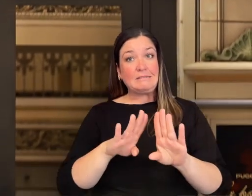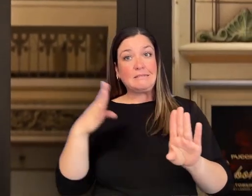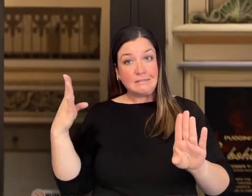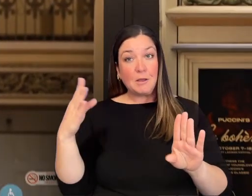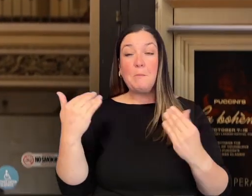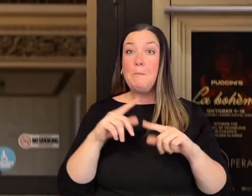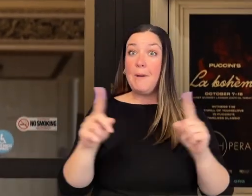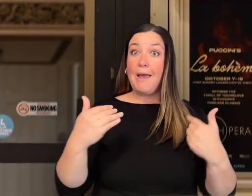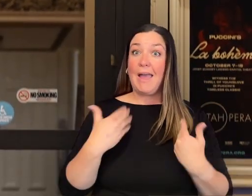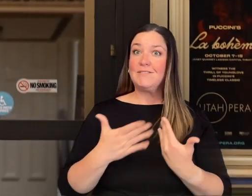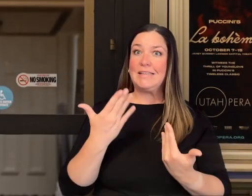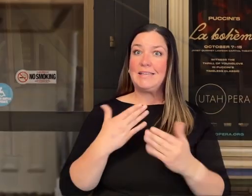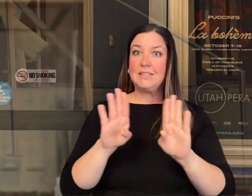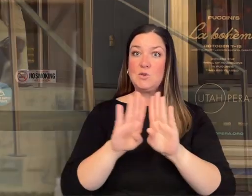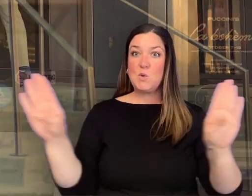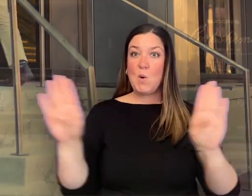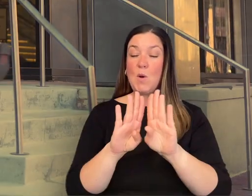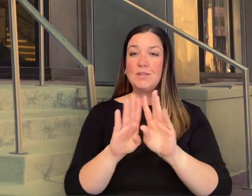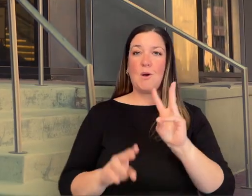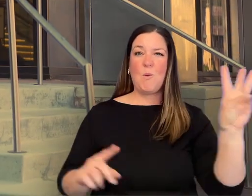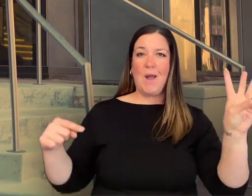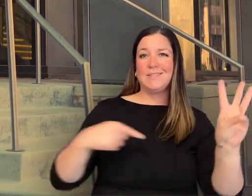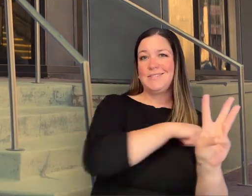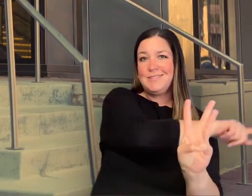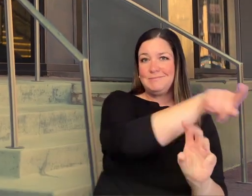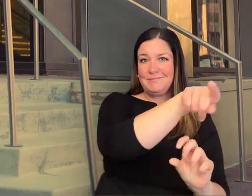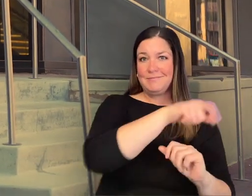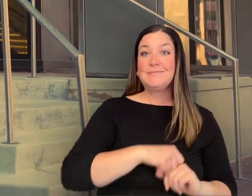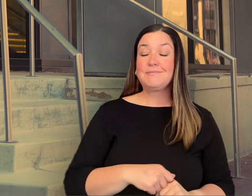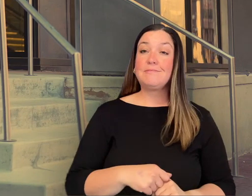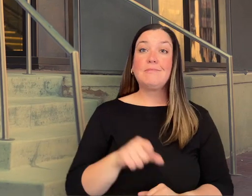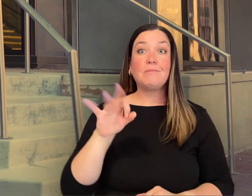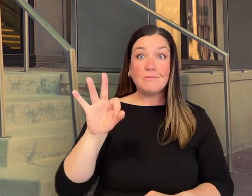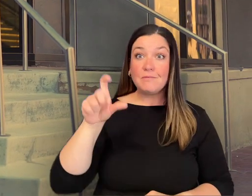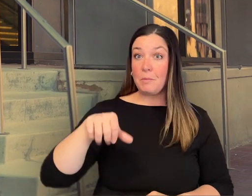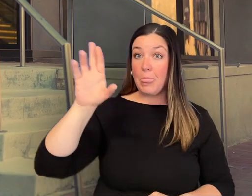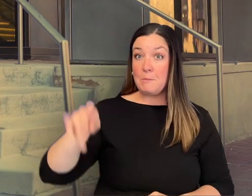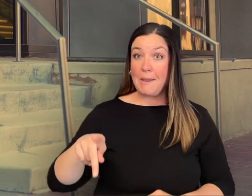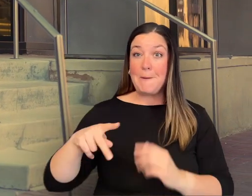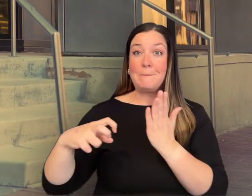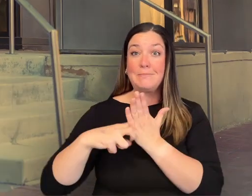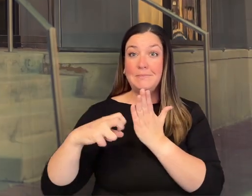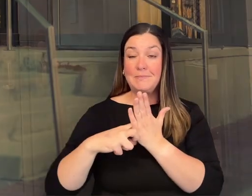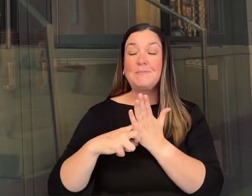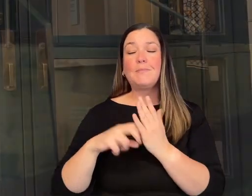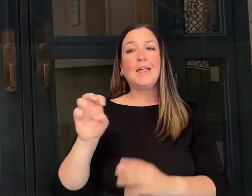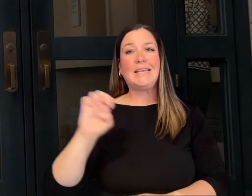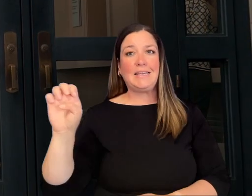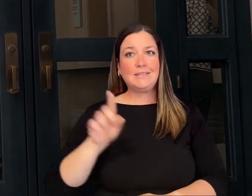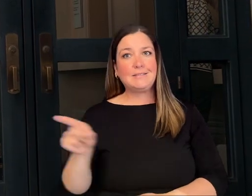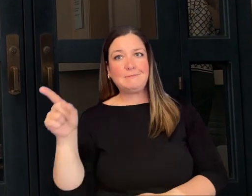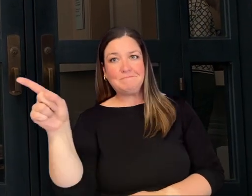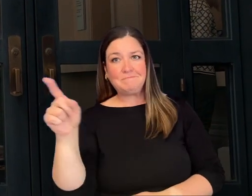an additional entrance with automatic doors on the west side of the venue. If you need to pick up your tickets, the ticket office entrance